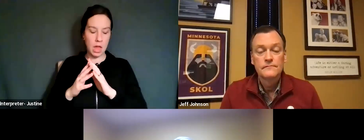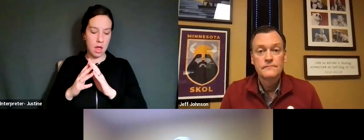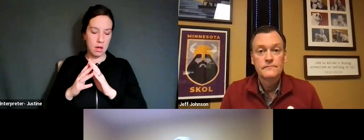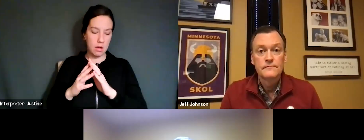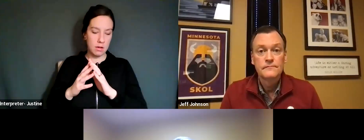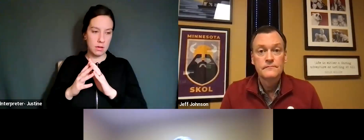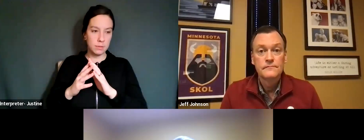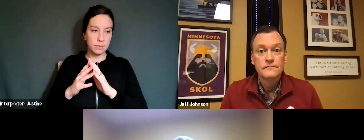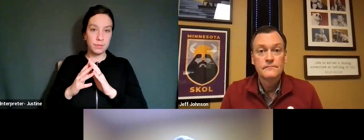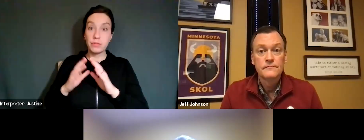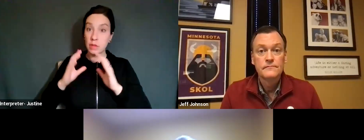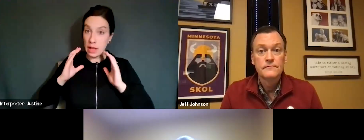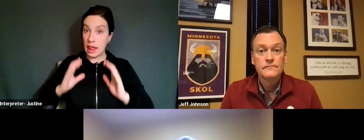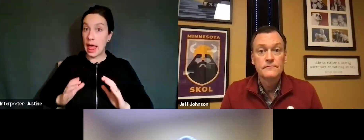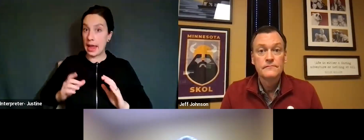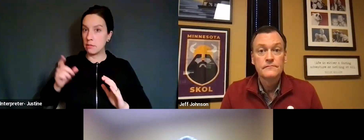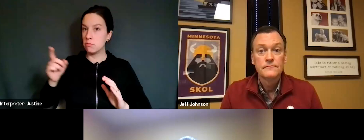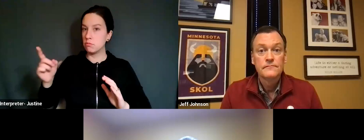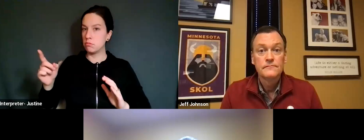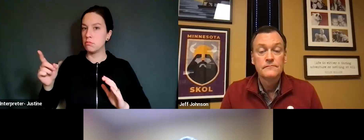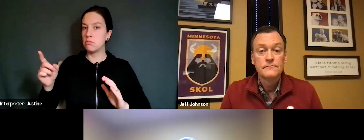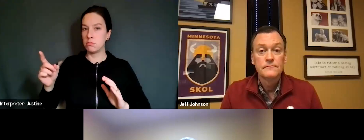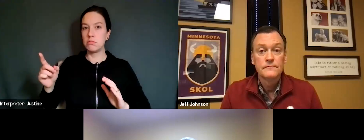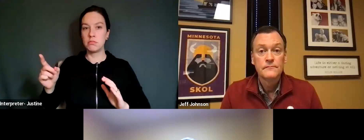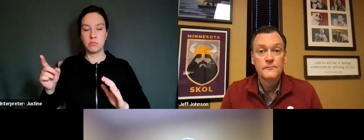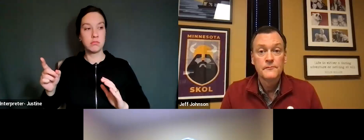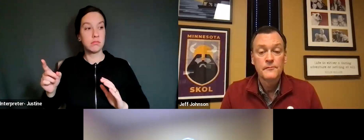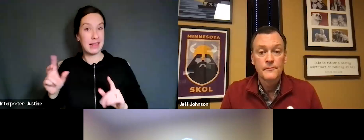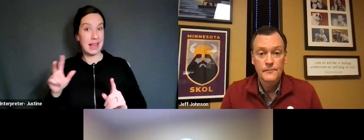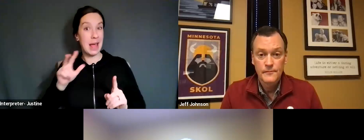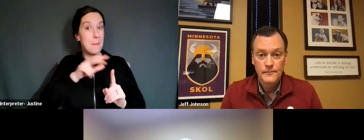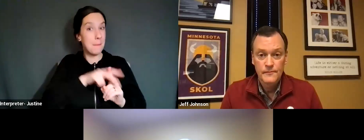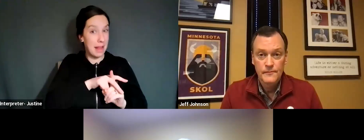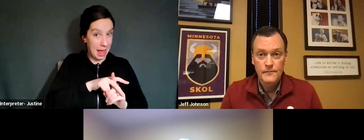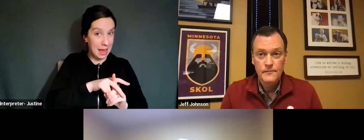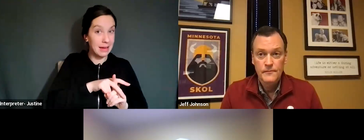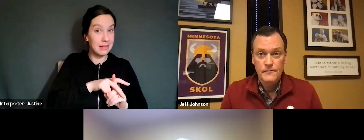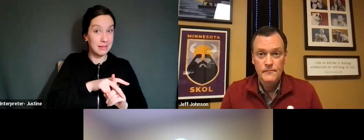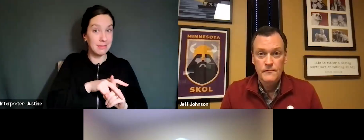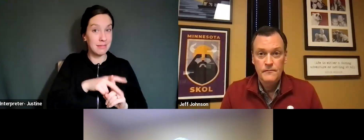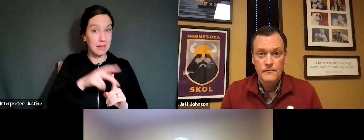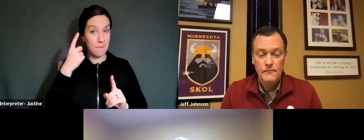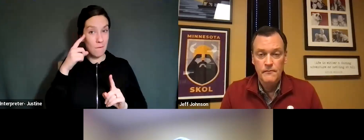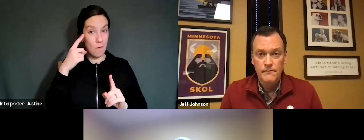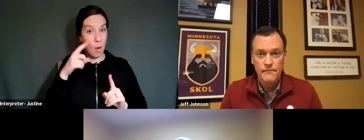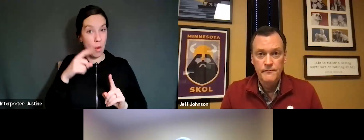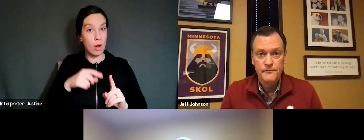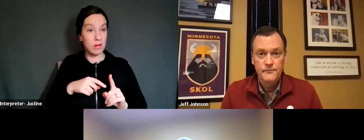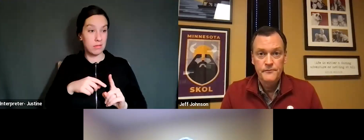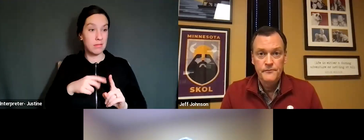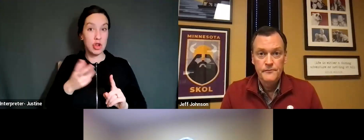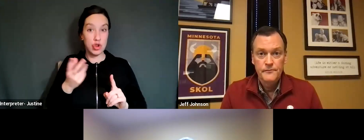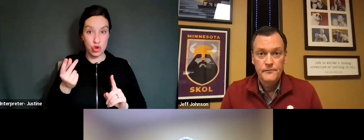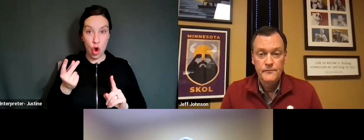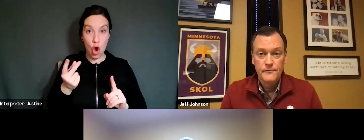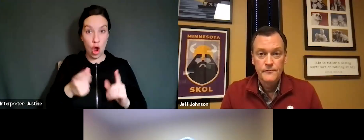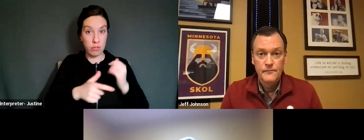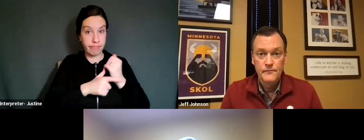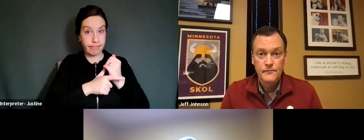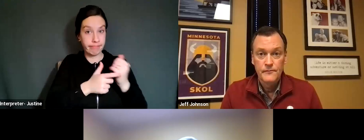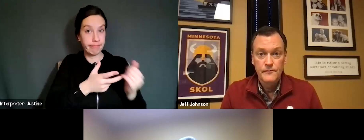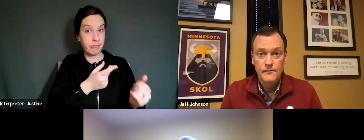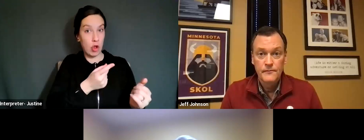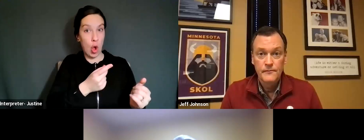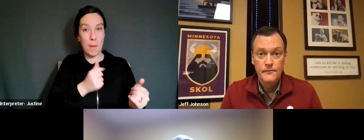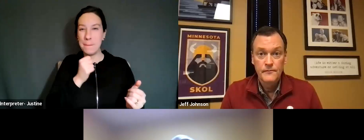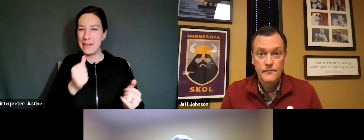client that had applied for a successor dog and just wasn't comfortable being out in public again at this point